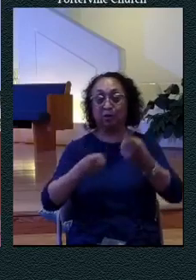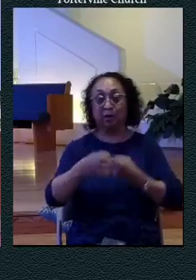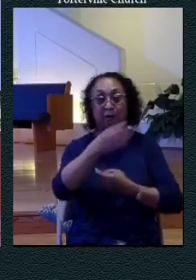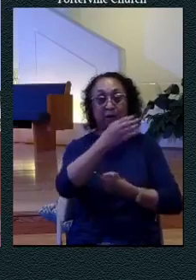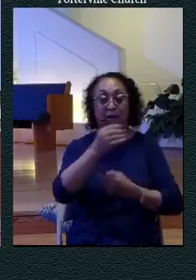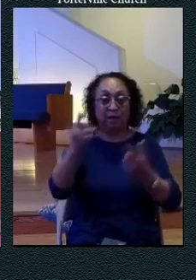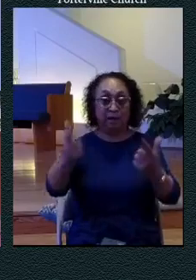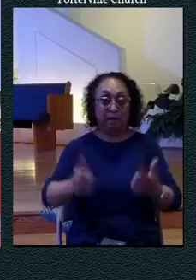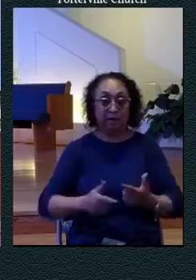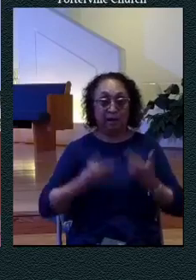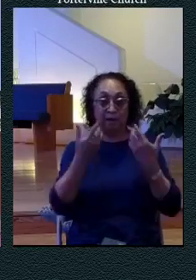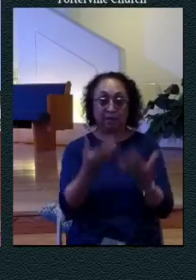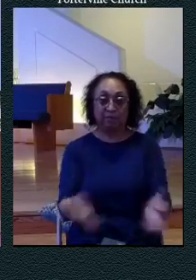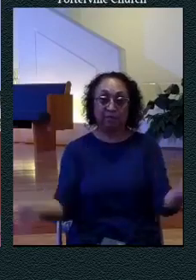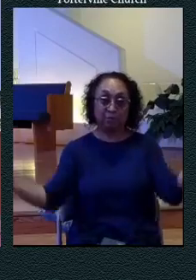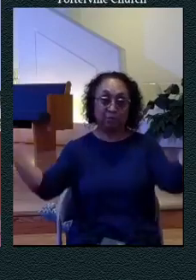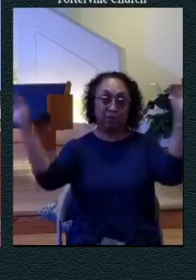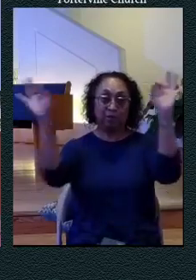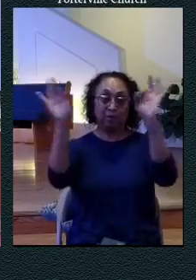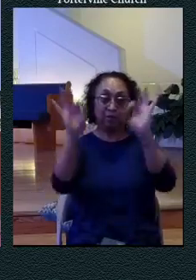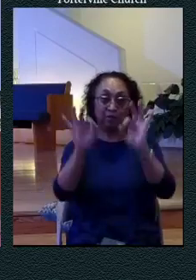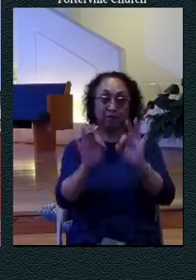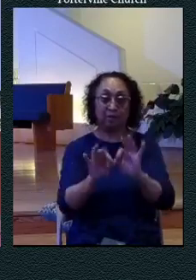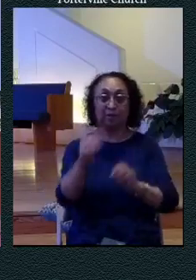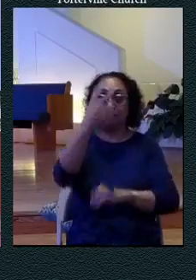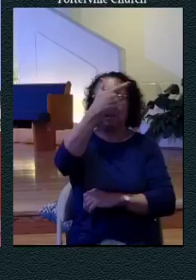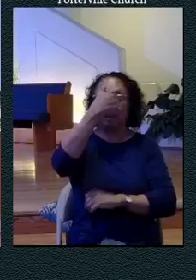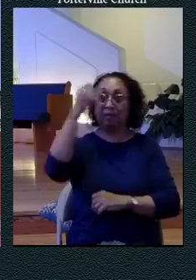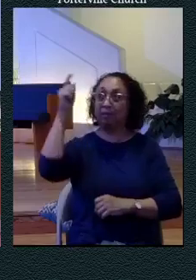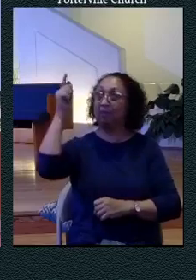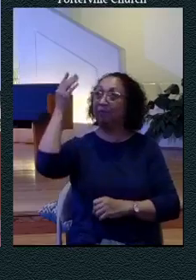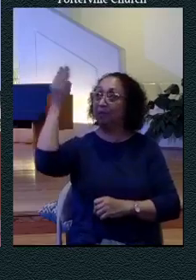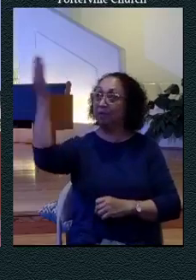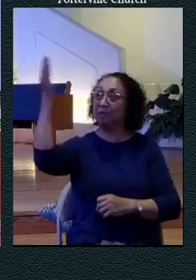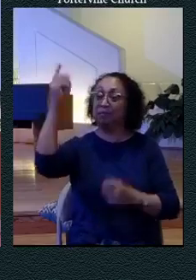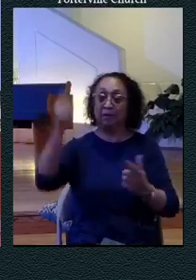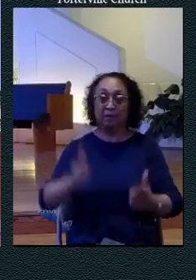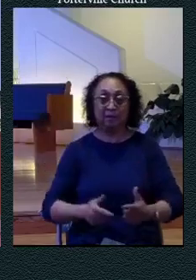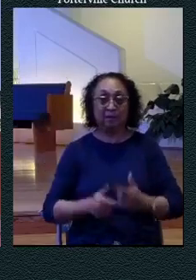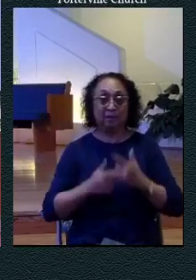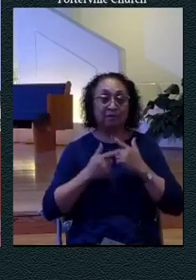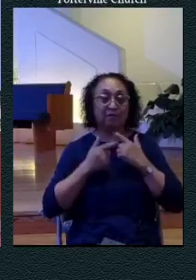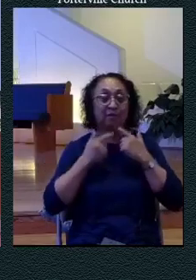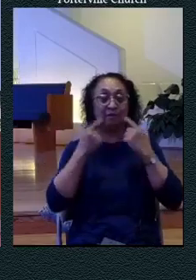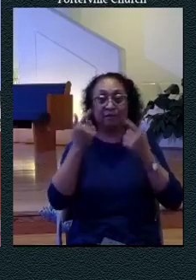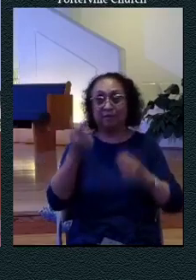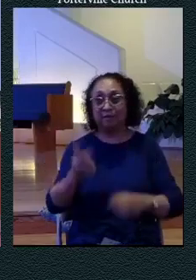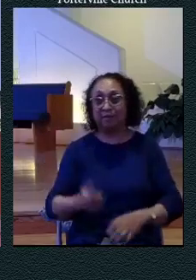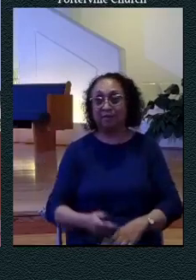future, and life is worth the living just because he